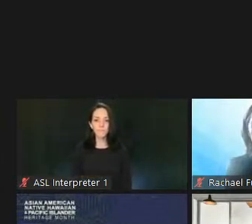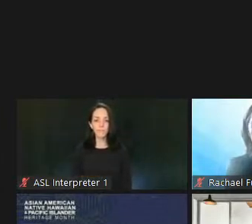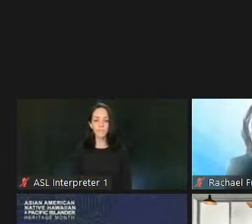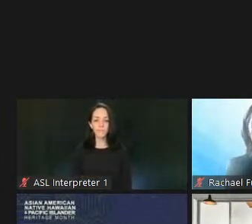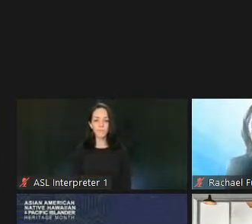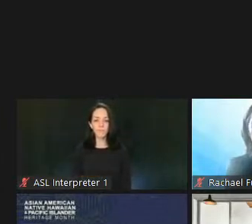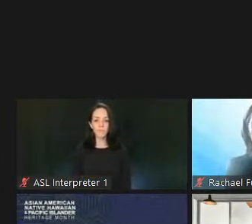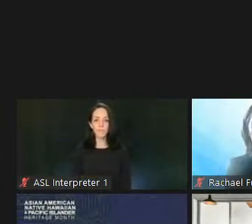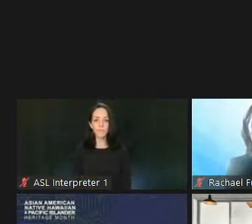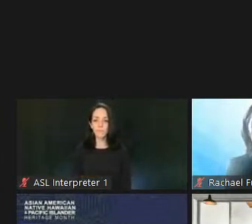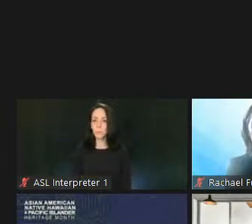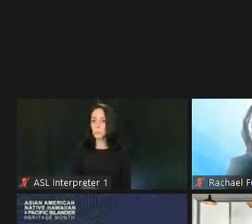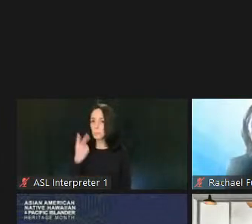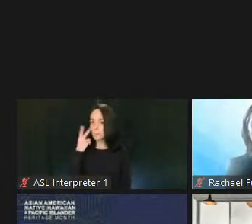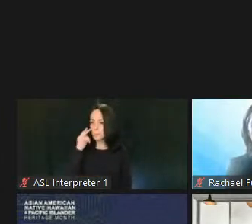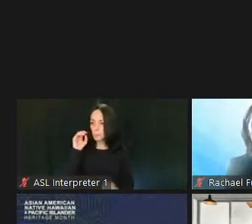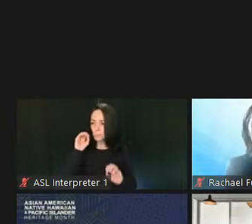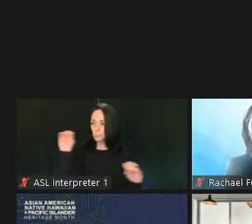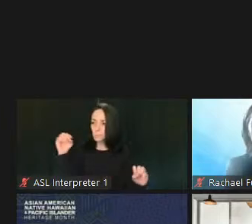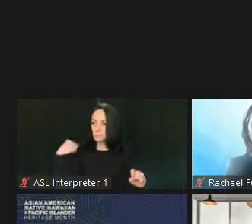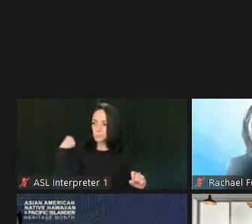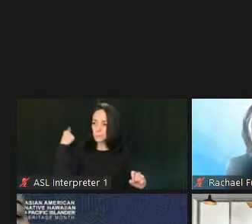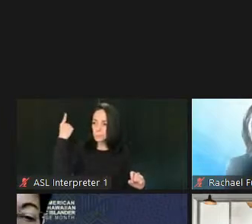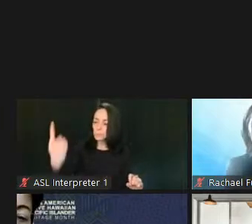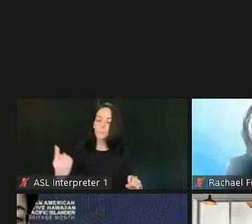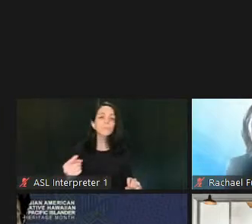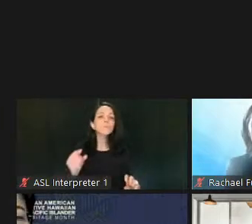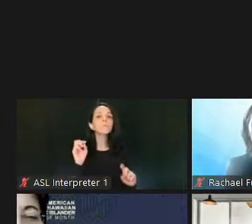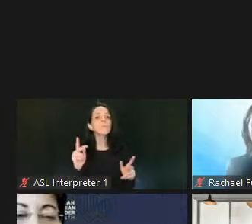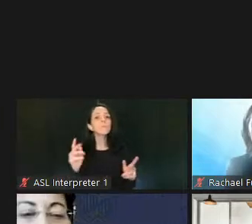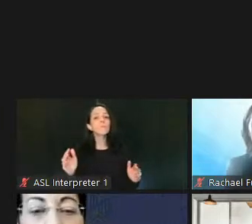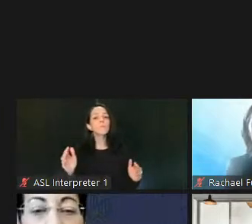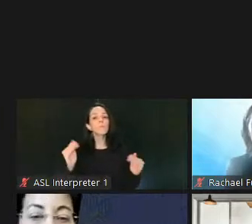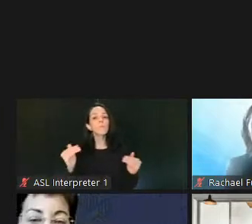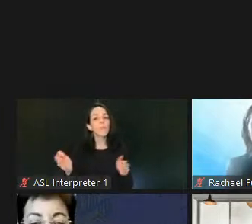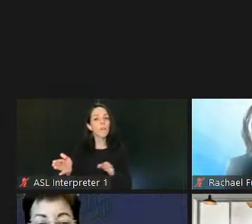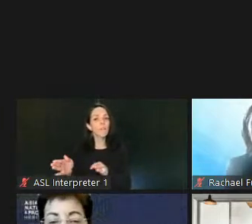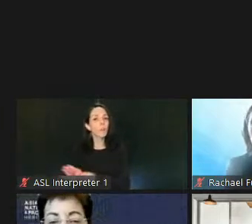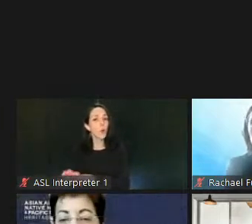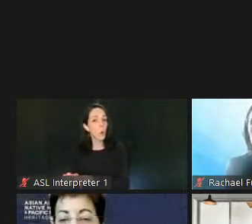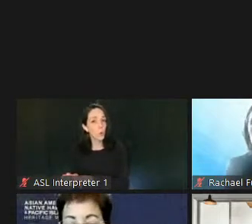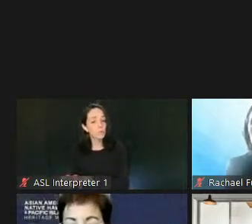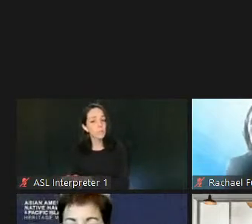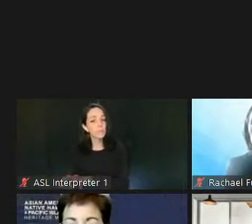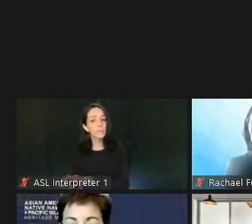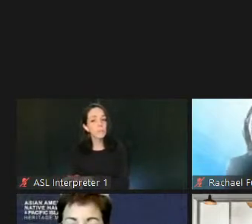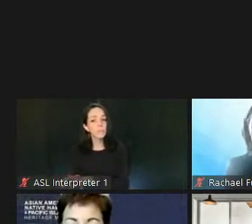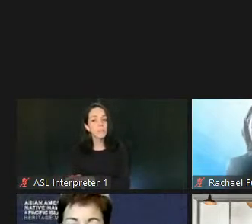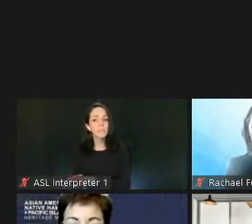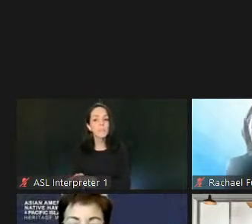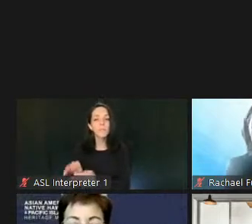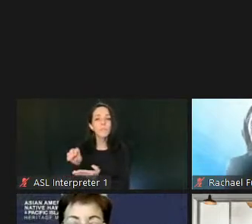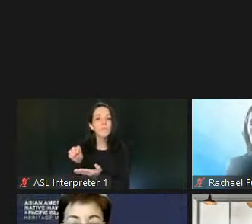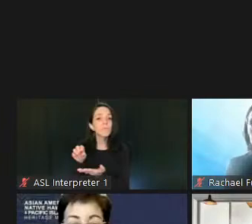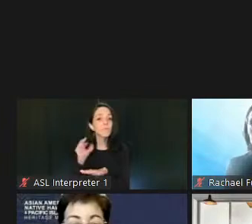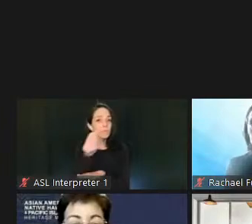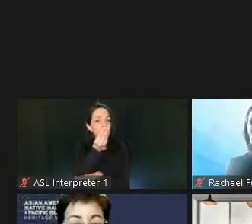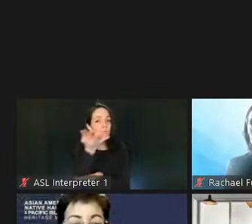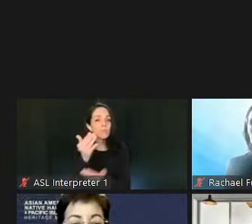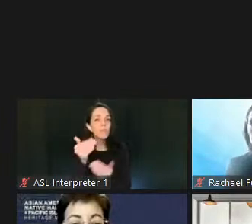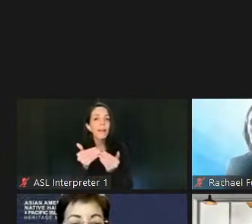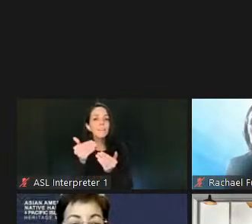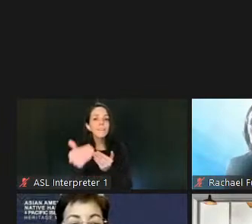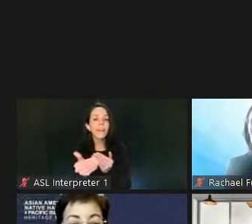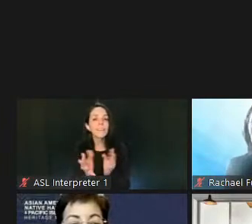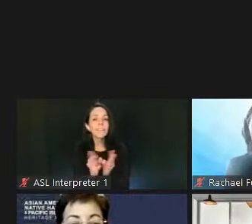Okay, I'm not seeing any hands, Chair Beachy. So we'll close that, and just to note, the next meeting of this budget